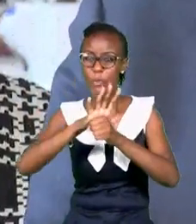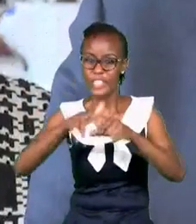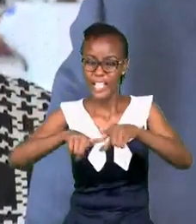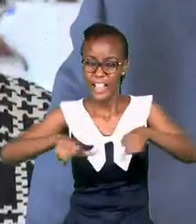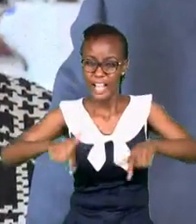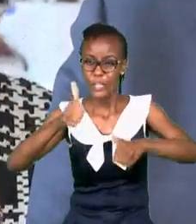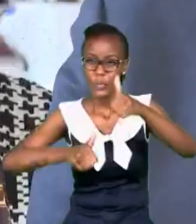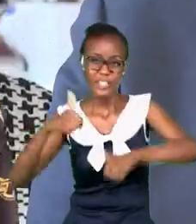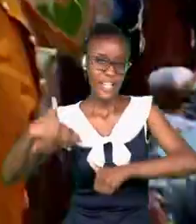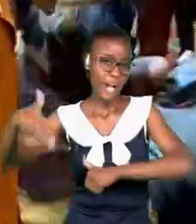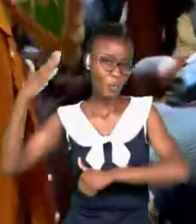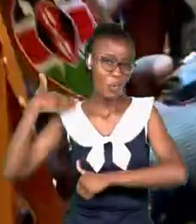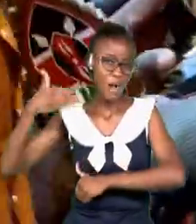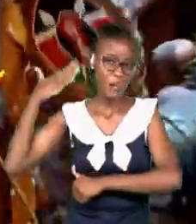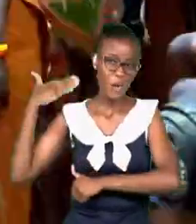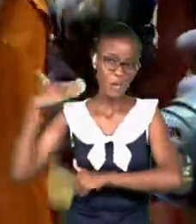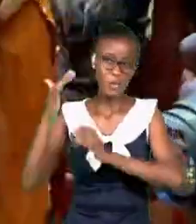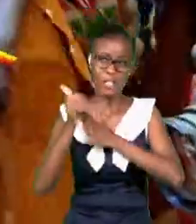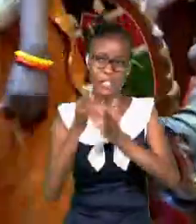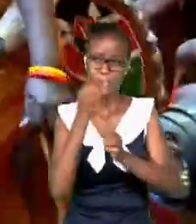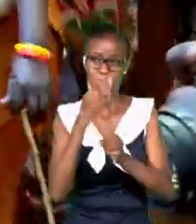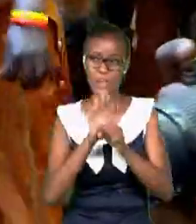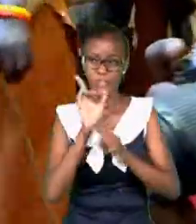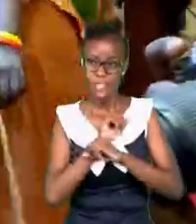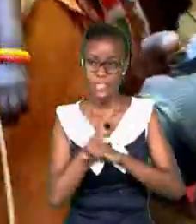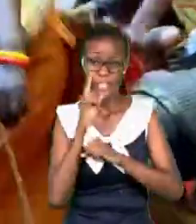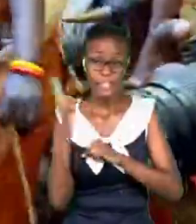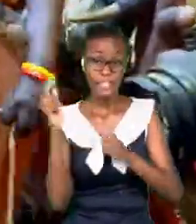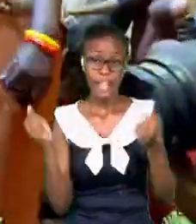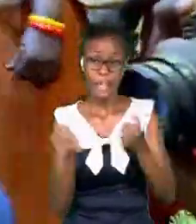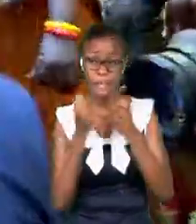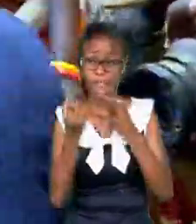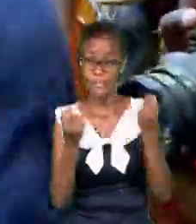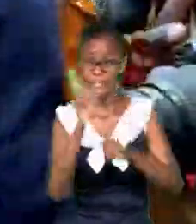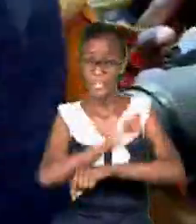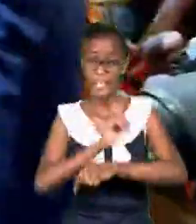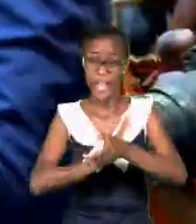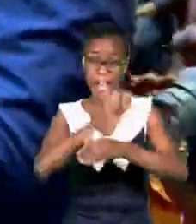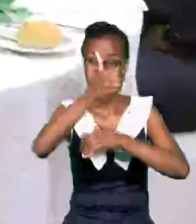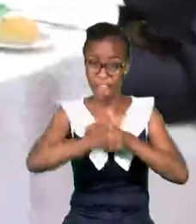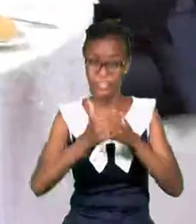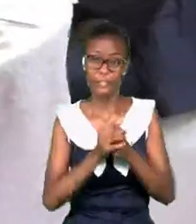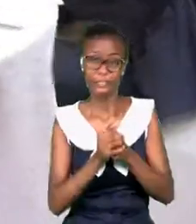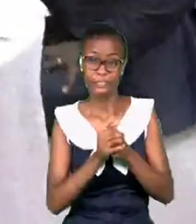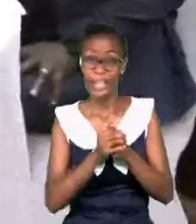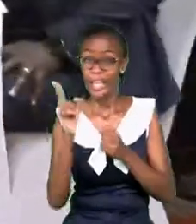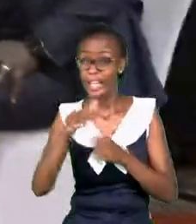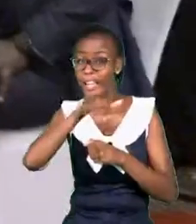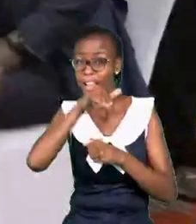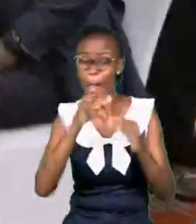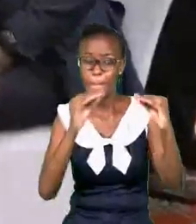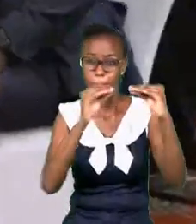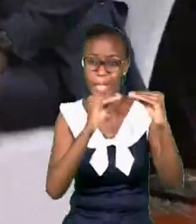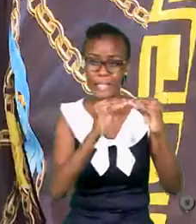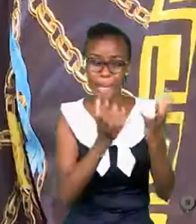fathers of our nation. This meeting comes a few days after the former prime minister met with Mount Kenya Foundation business moguls led by